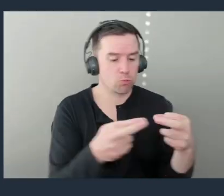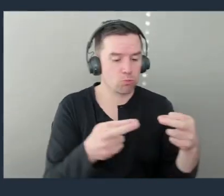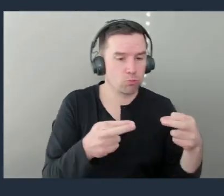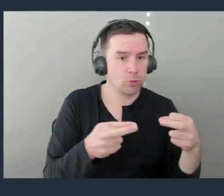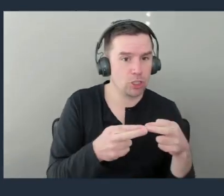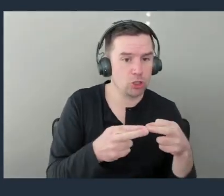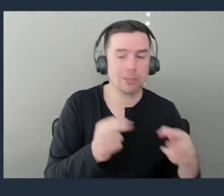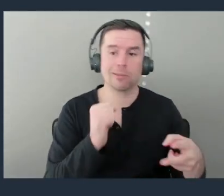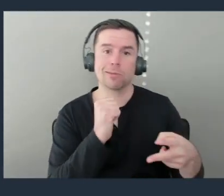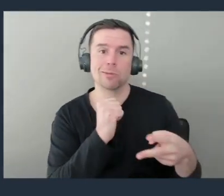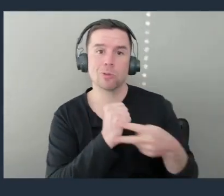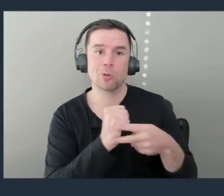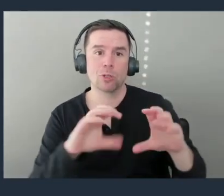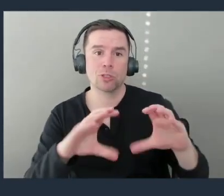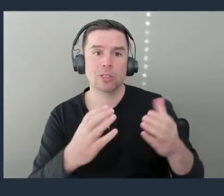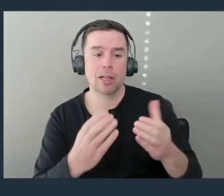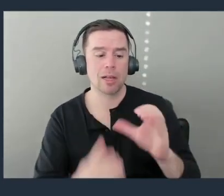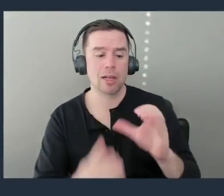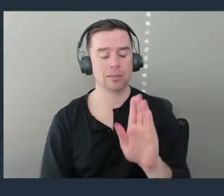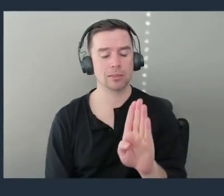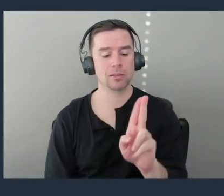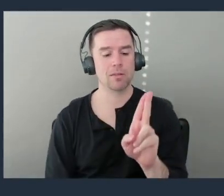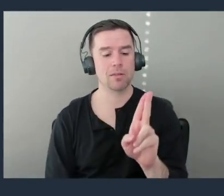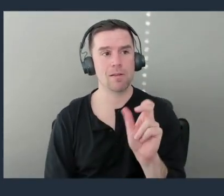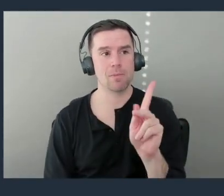class, bucket, and even the prefix level.